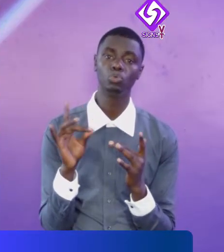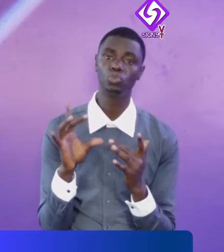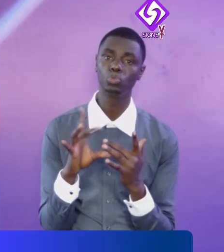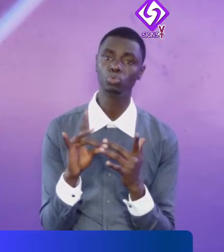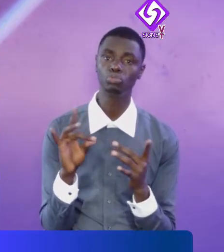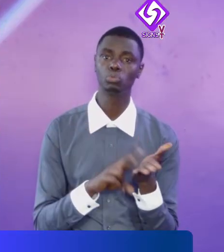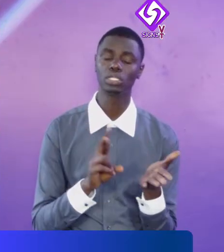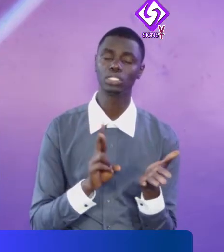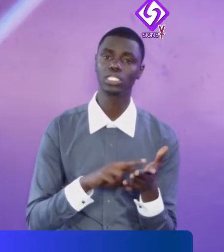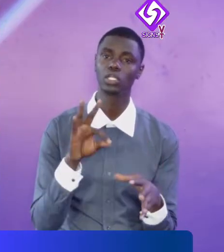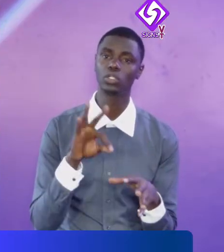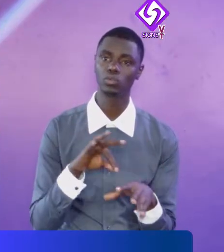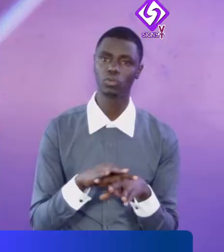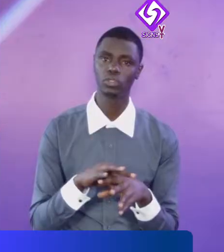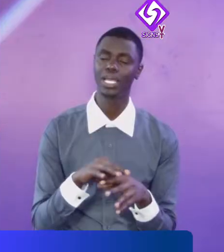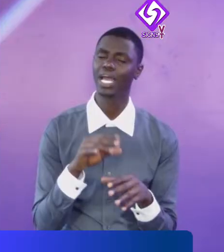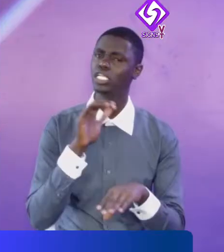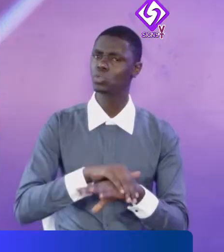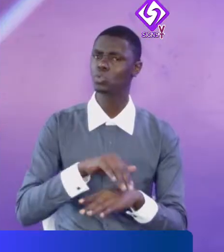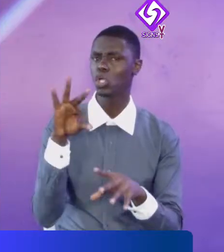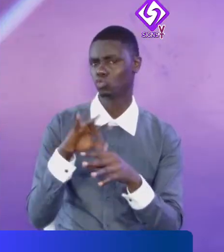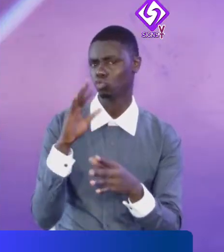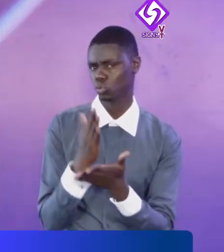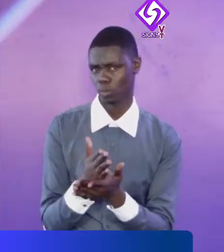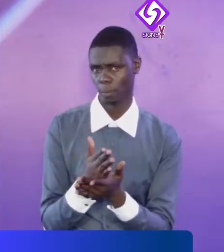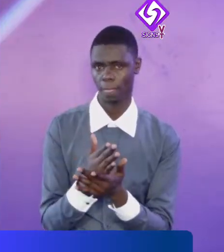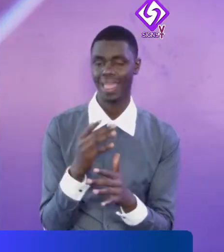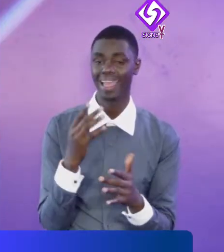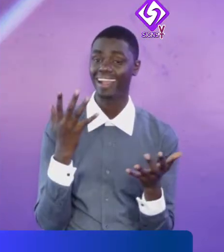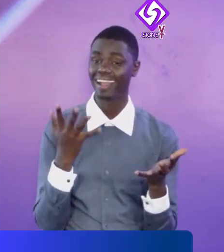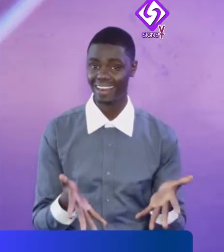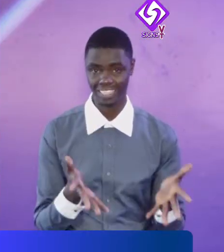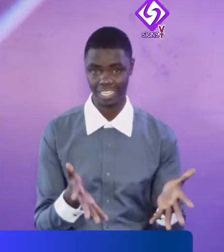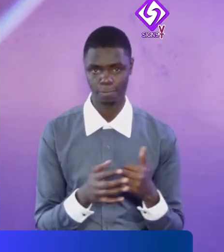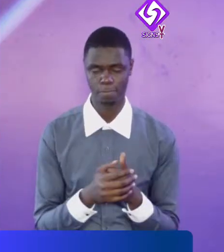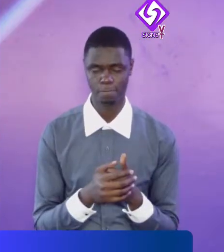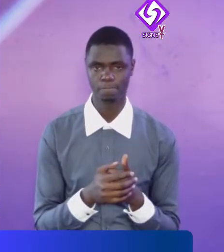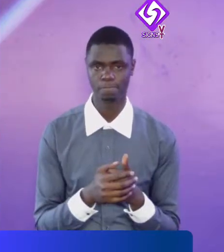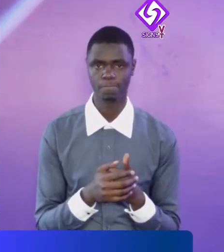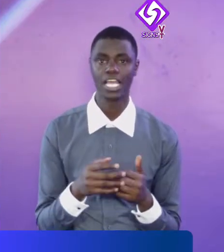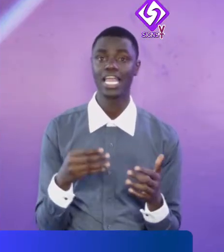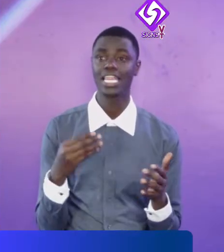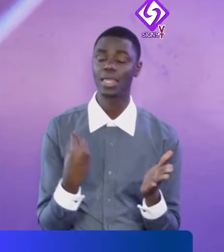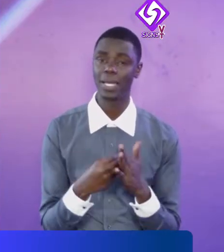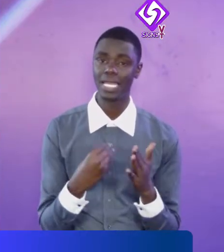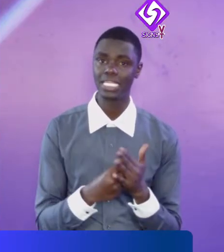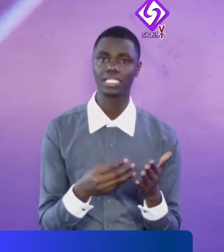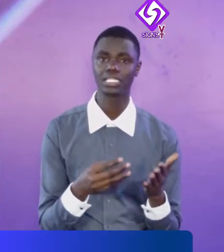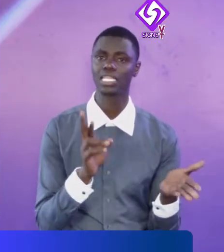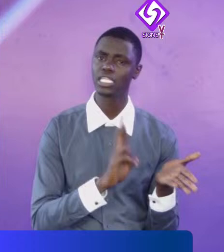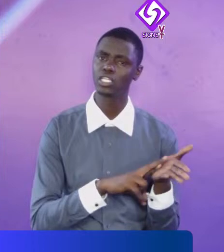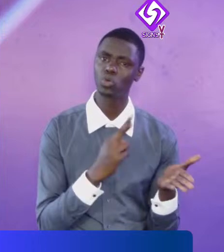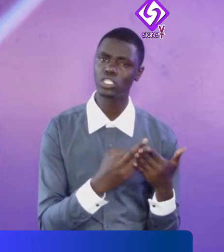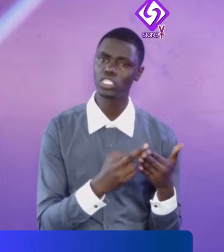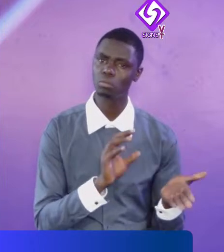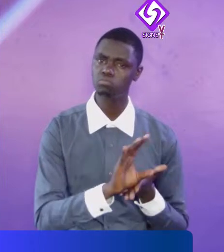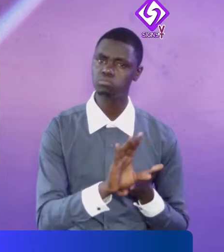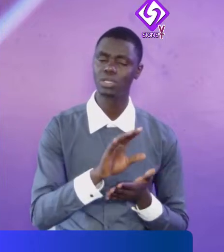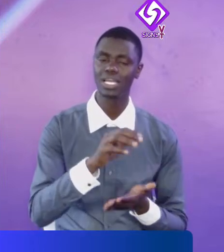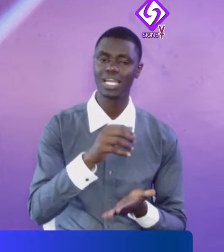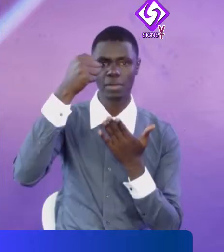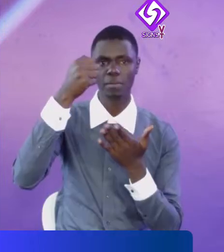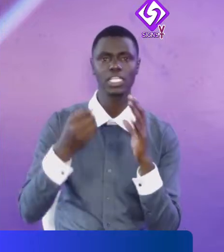to vote and decide not to vote, because at the moment the amount of resources, because the budgets will come